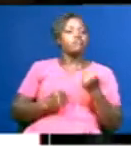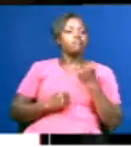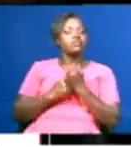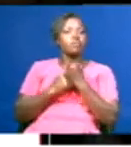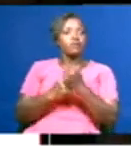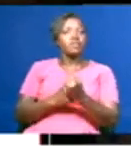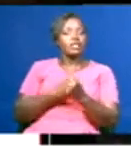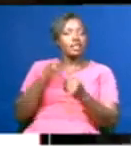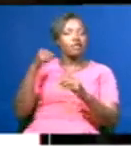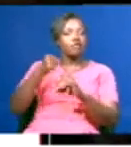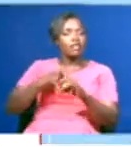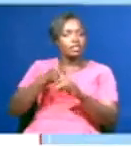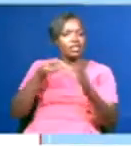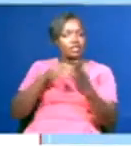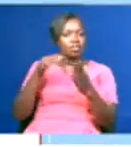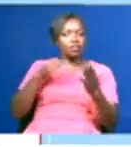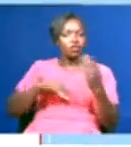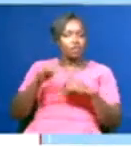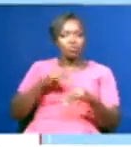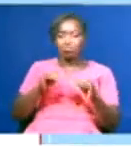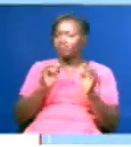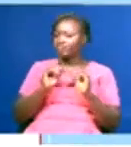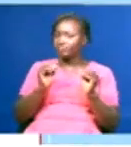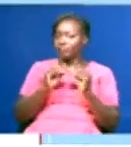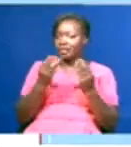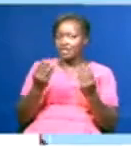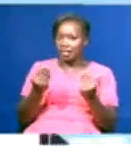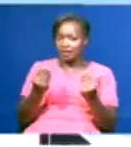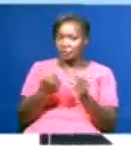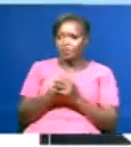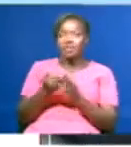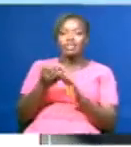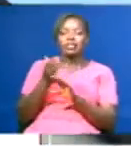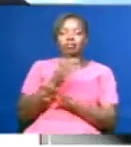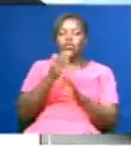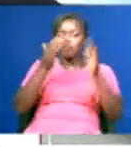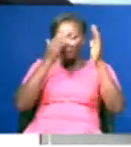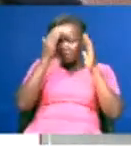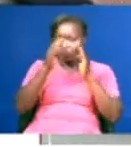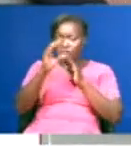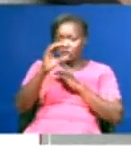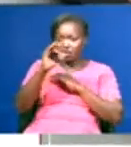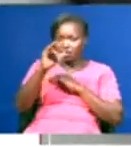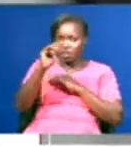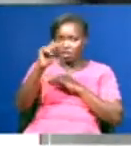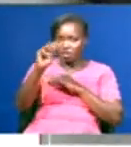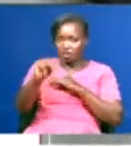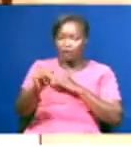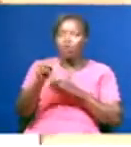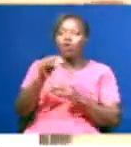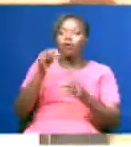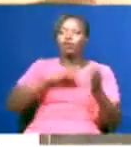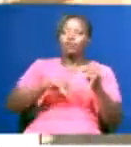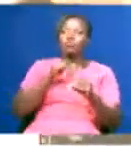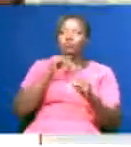corruption is something that we don't take for granted. The former presiding bishop of Christ is the Answer Ministries said corruption should not be weaponized in